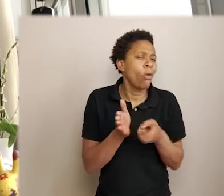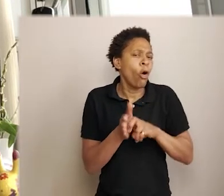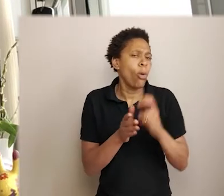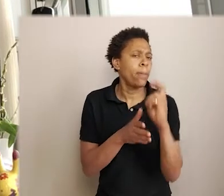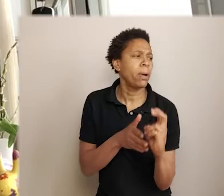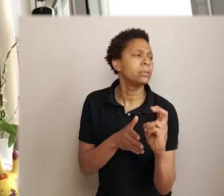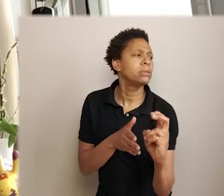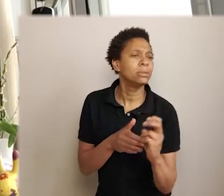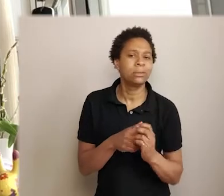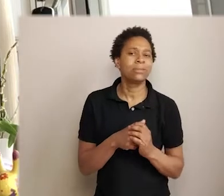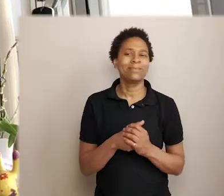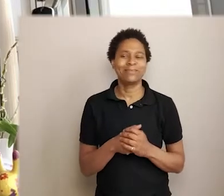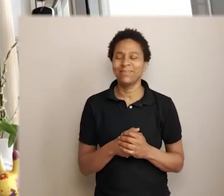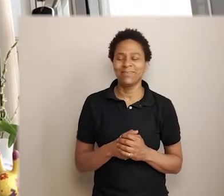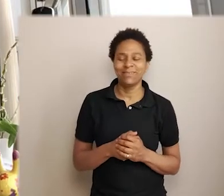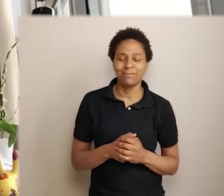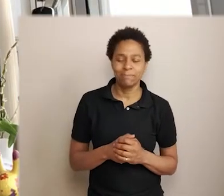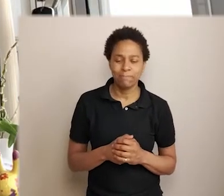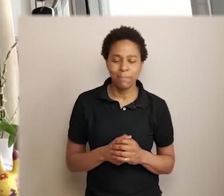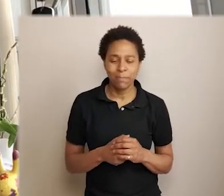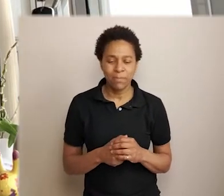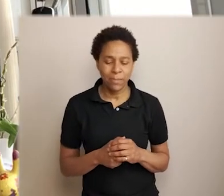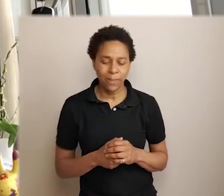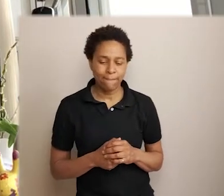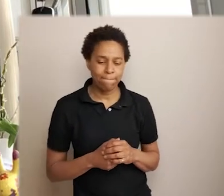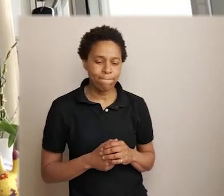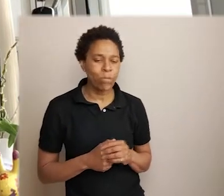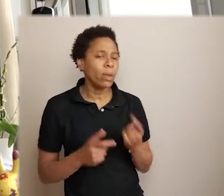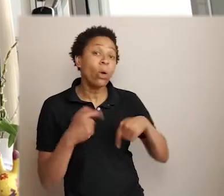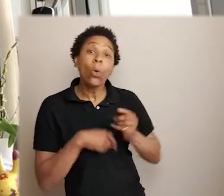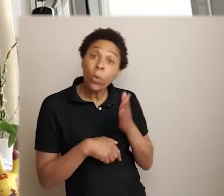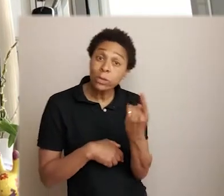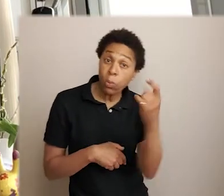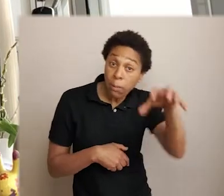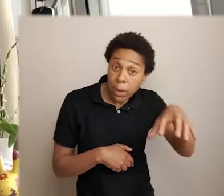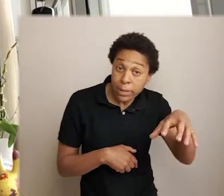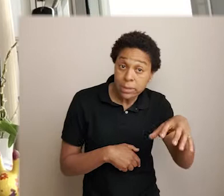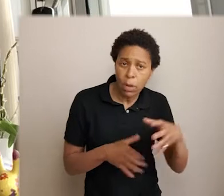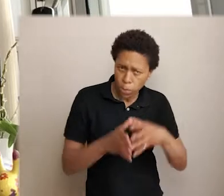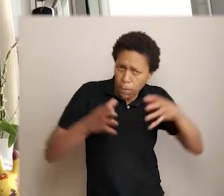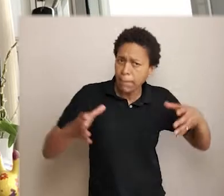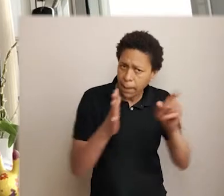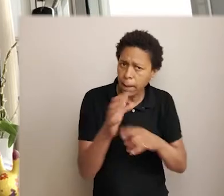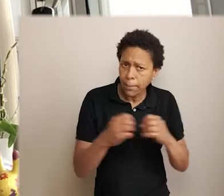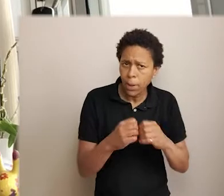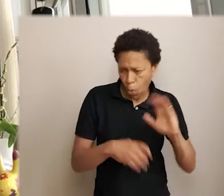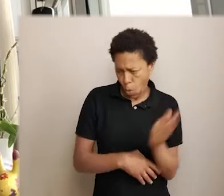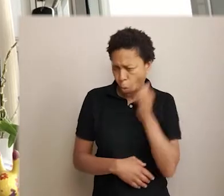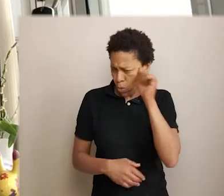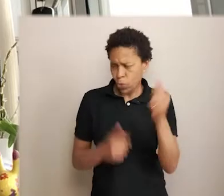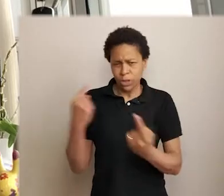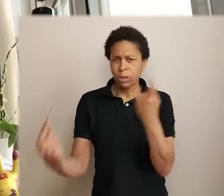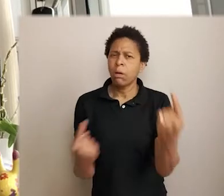It was like a little, not a little club. It was like a big club, really, because everybody knew everyone else,